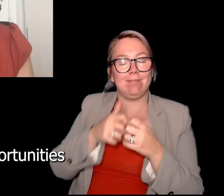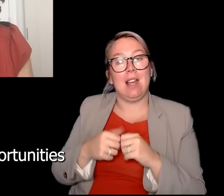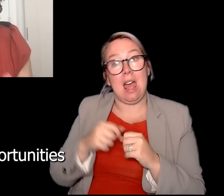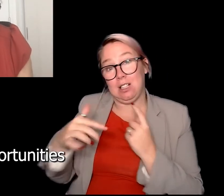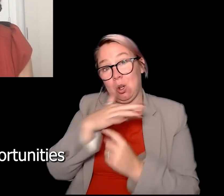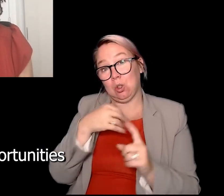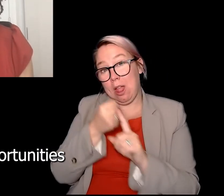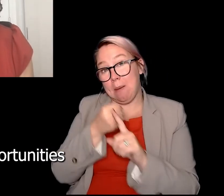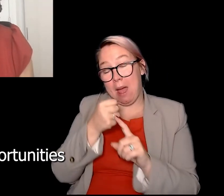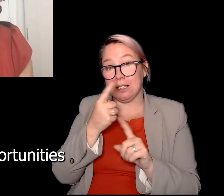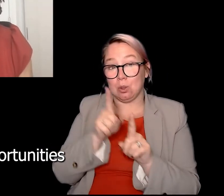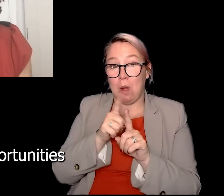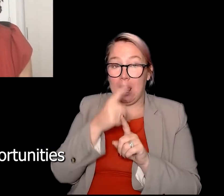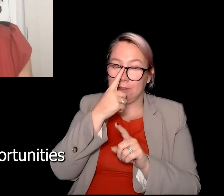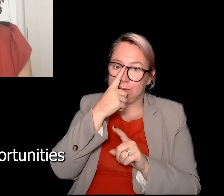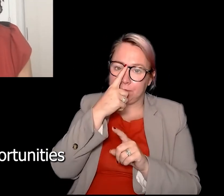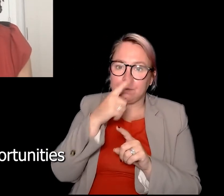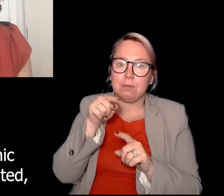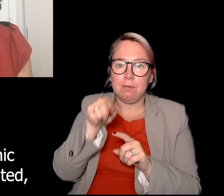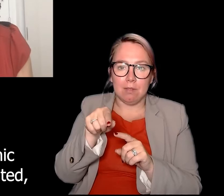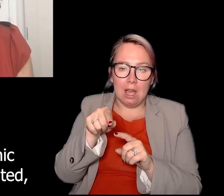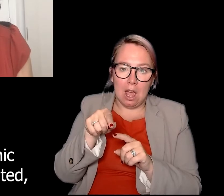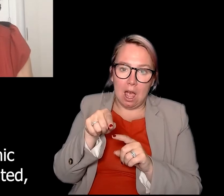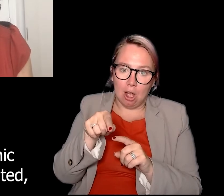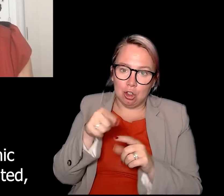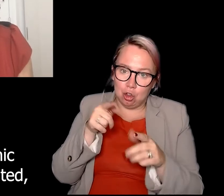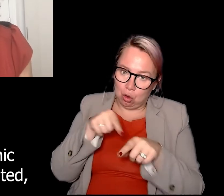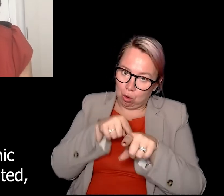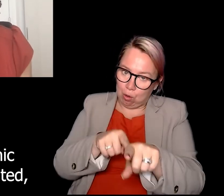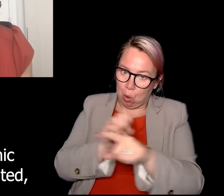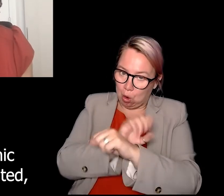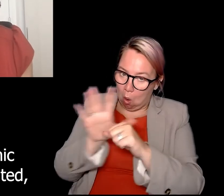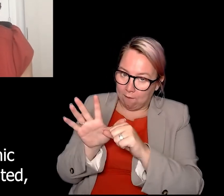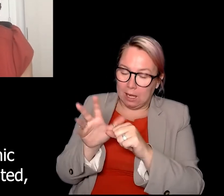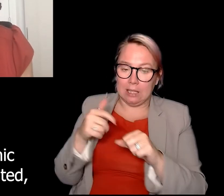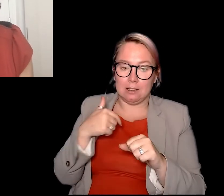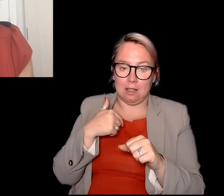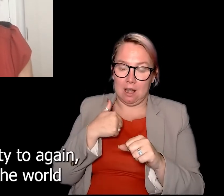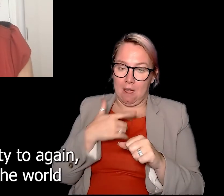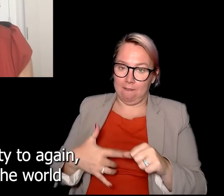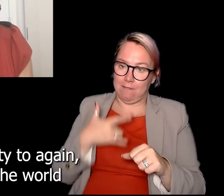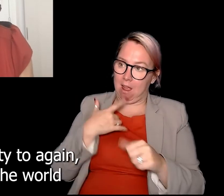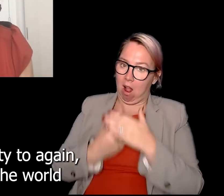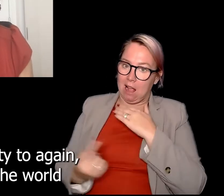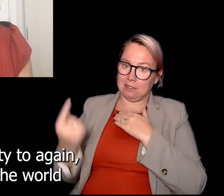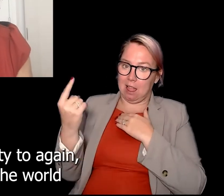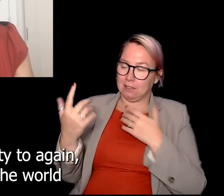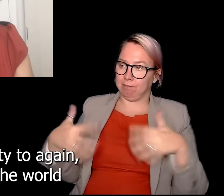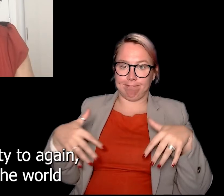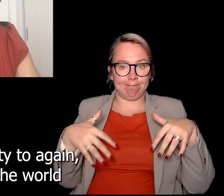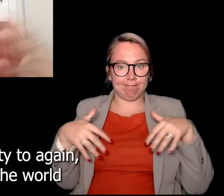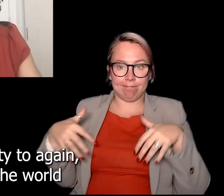But again, even more opportunities for social impact, like during the pandemic, when we were very isolated, leaning into VR